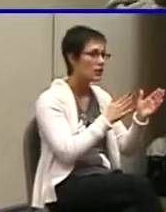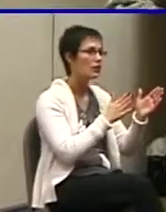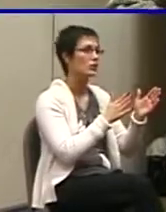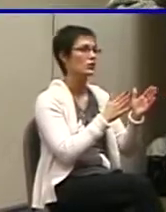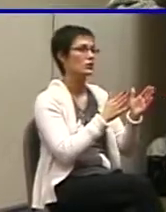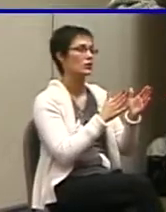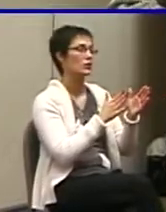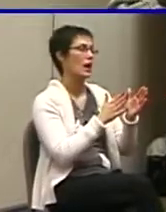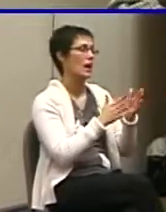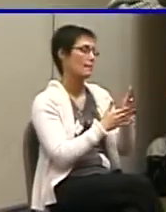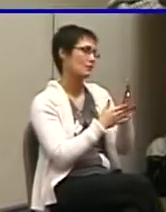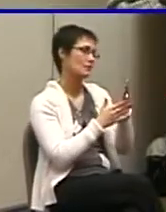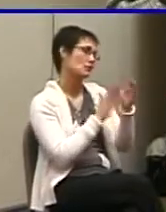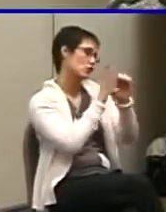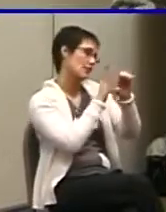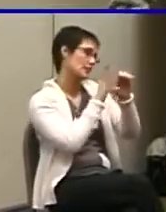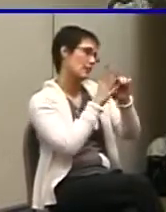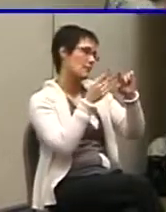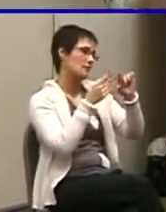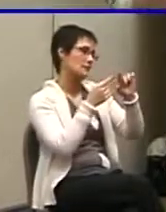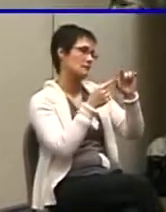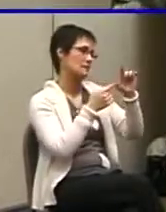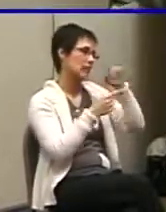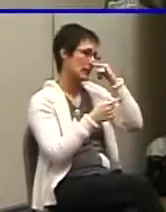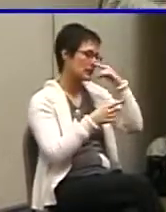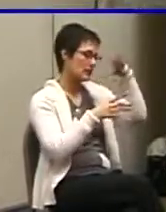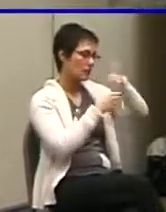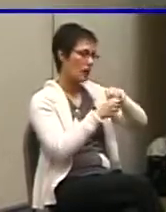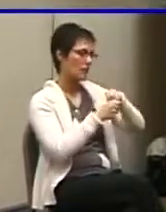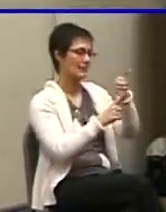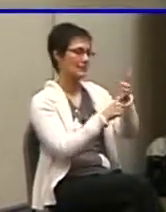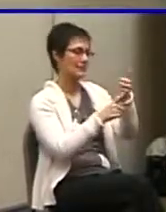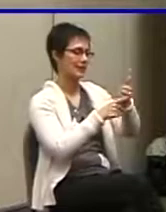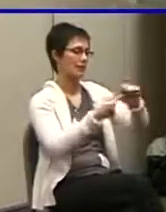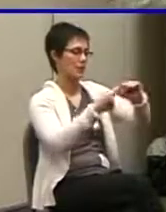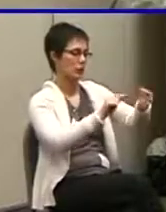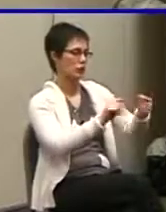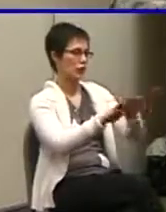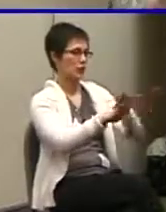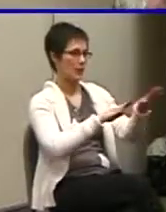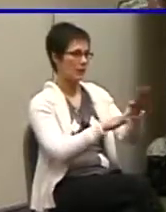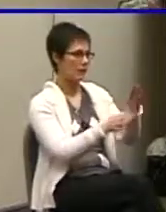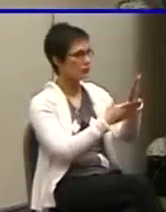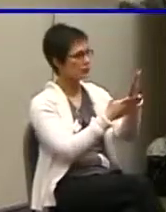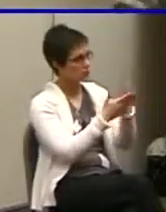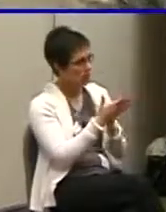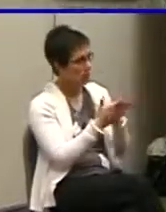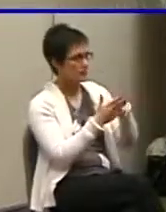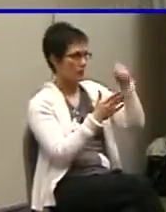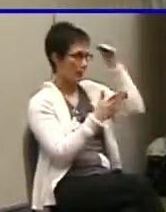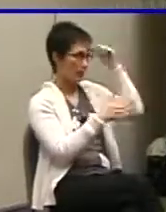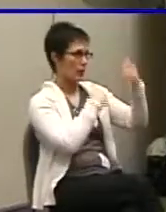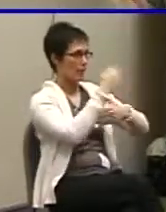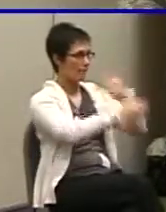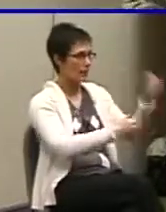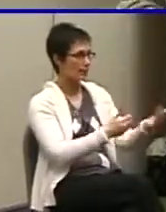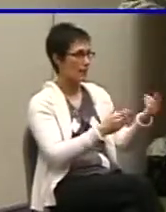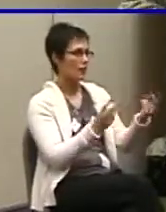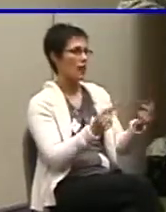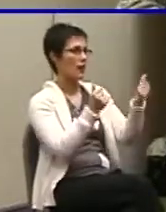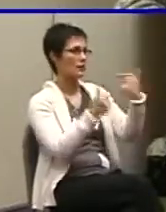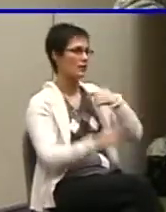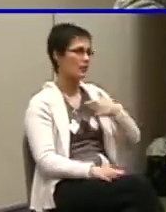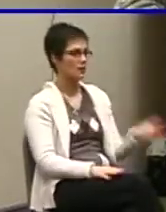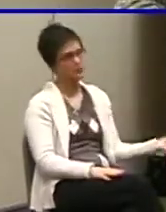in self-injurious behavior? Oftentimes, and again, part of that may be a learned process, but I'm sitting here, all of a sudden I smack myself in the